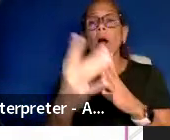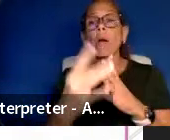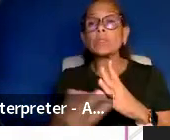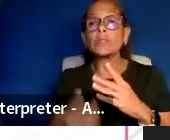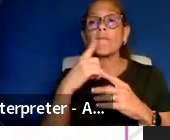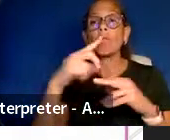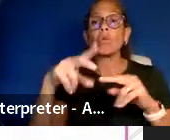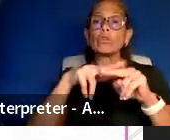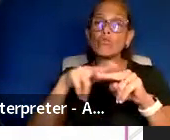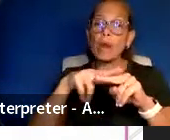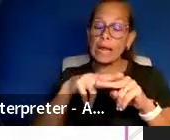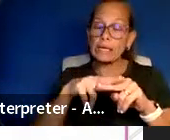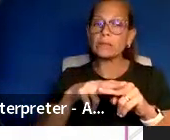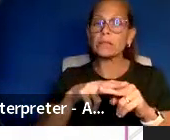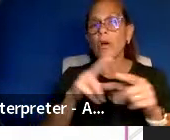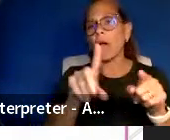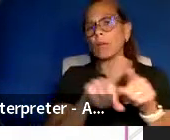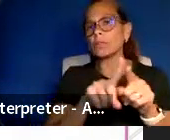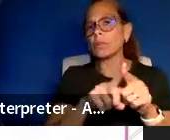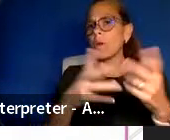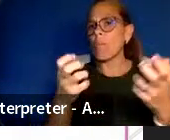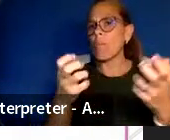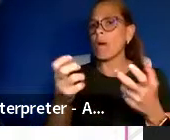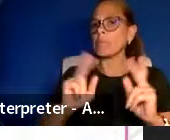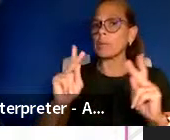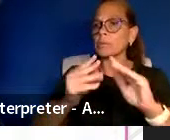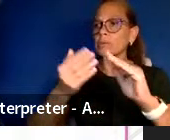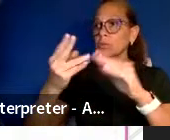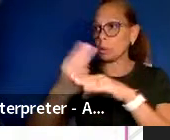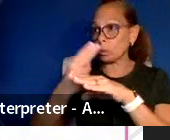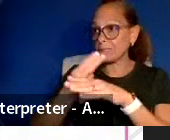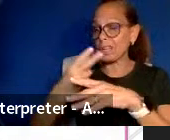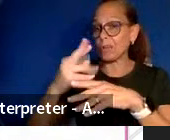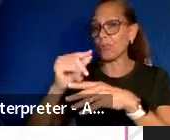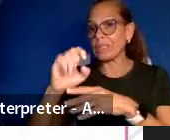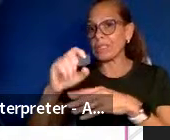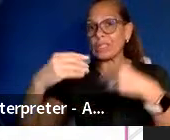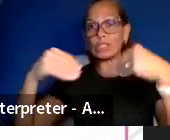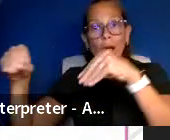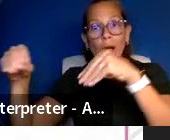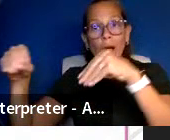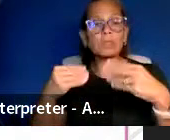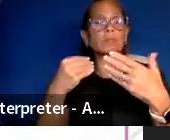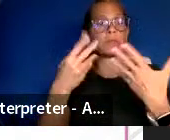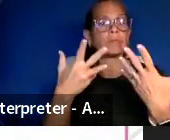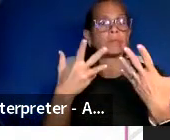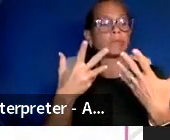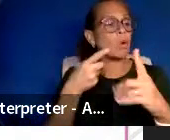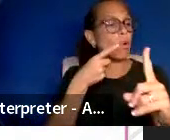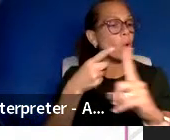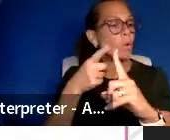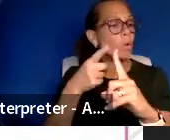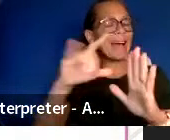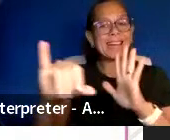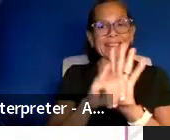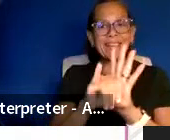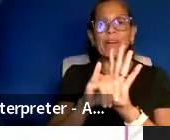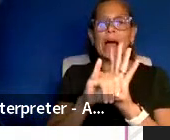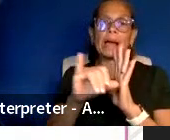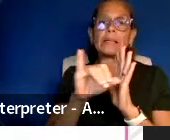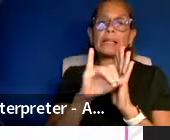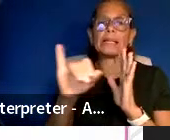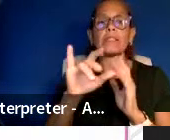train station, as well as to encourage communities serving retail. Those are all goals more generally identified along East Fremont